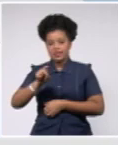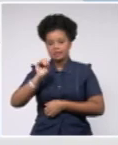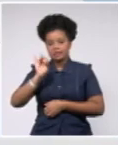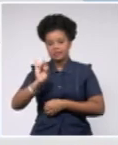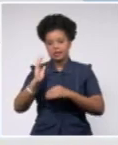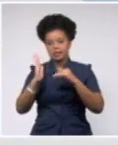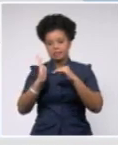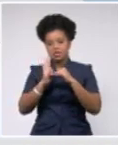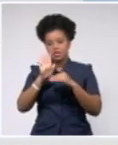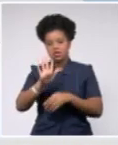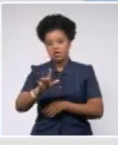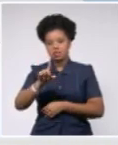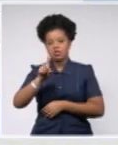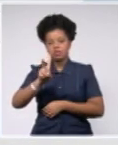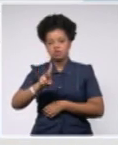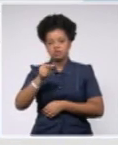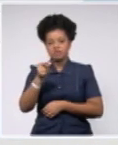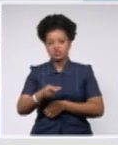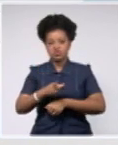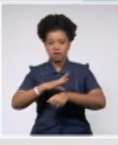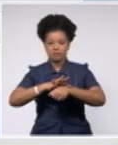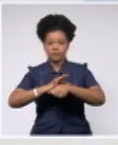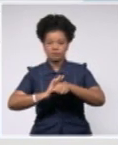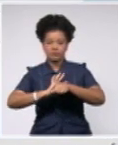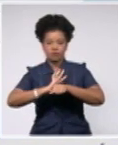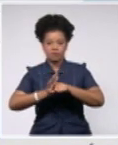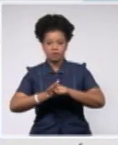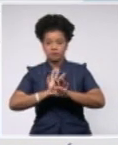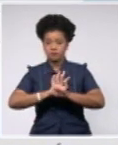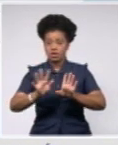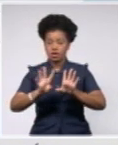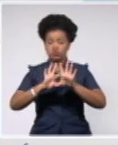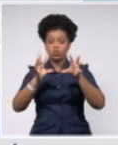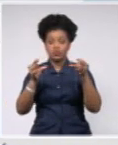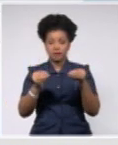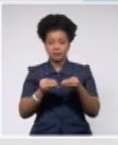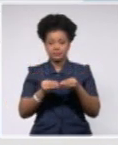117,512 new cases yesterday, for a total of